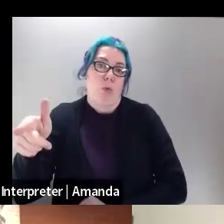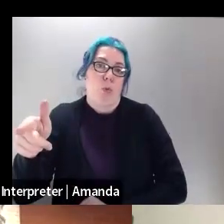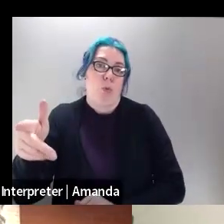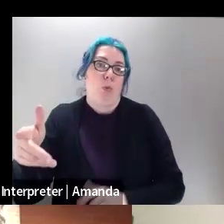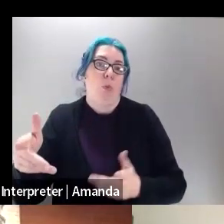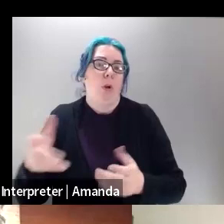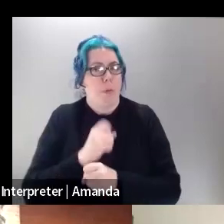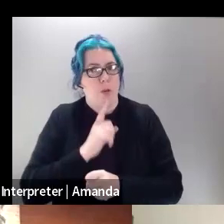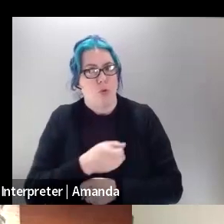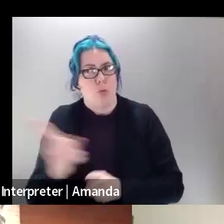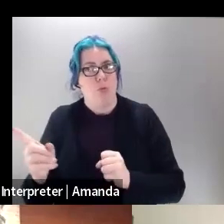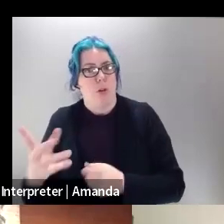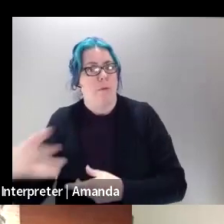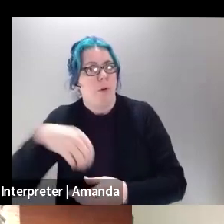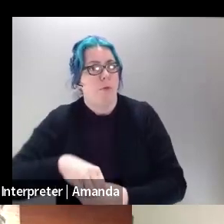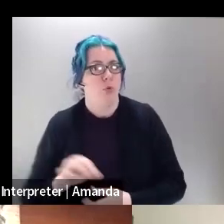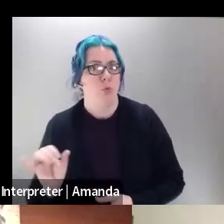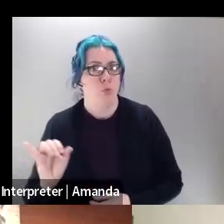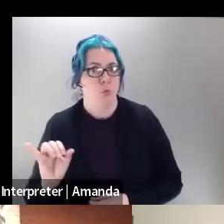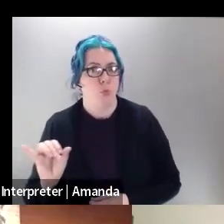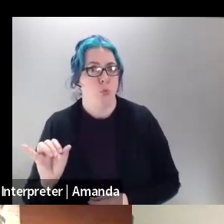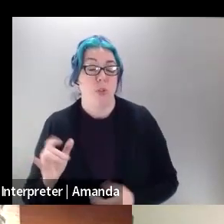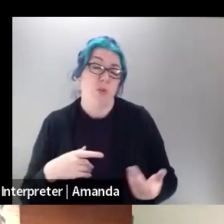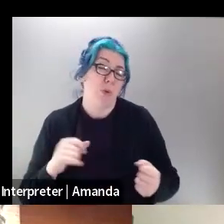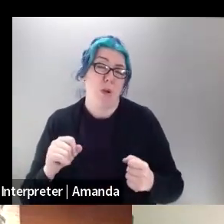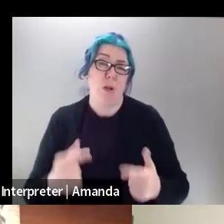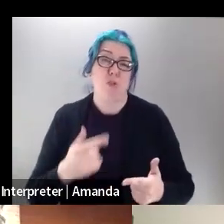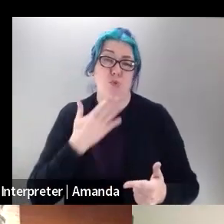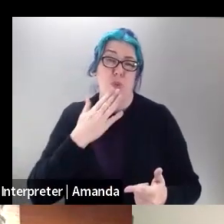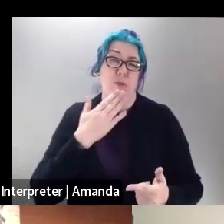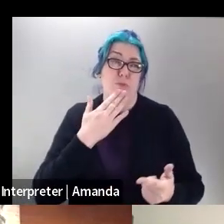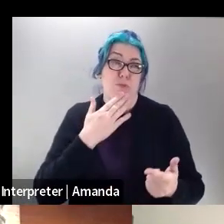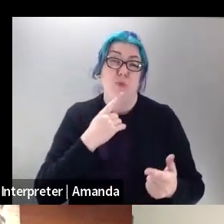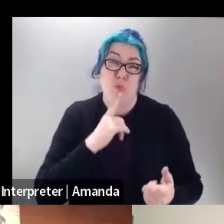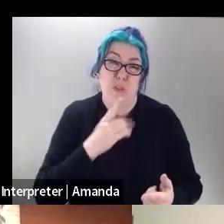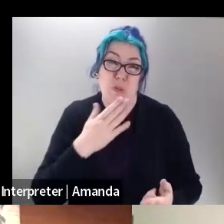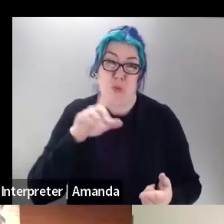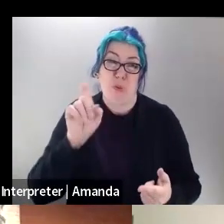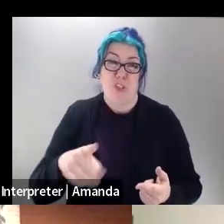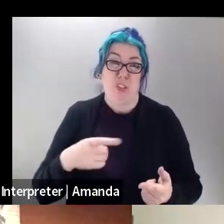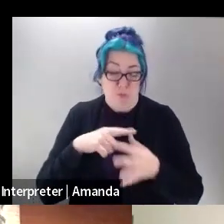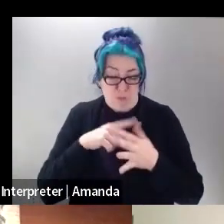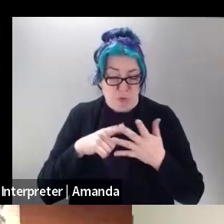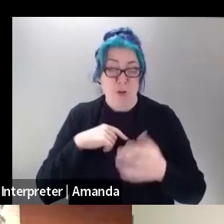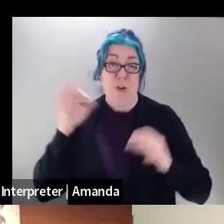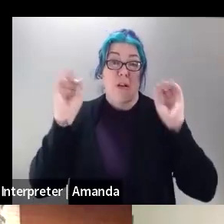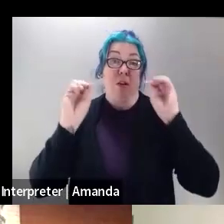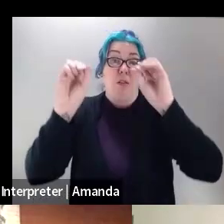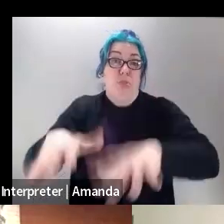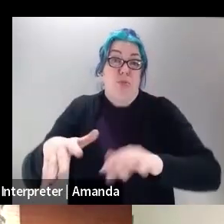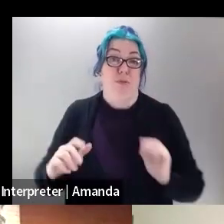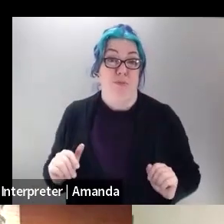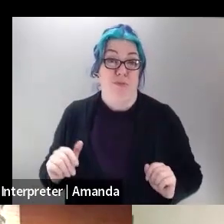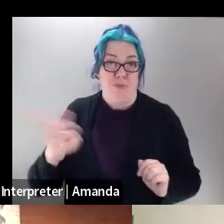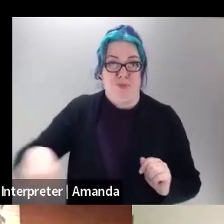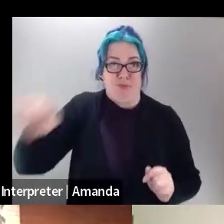these are all incredible questions. I'm going to just leave them in the air. And I'm going to invite our